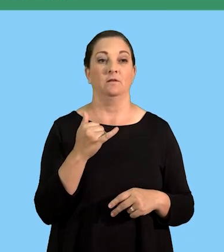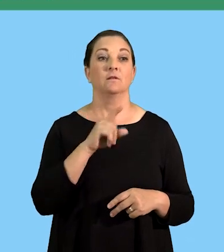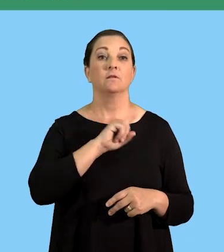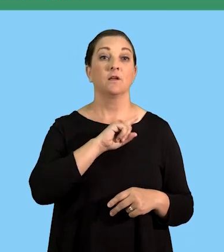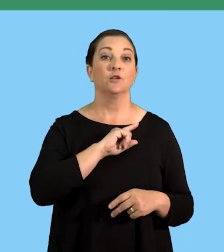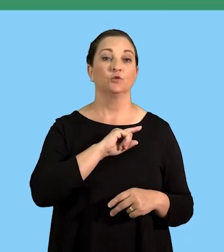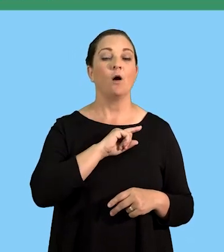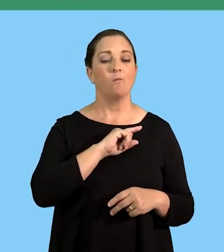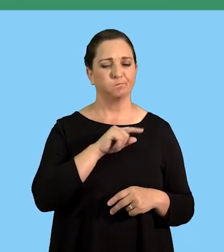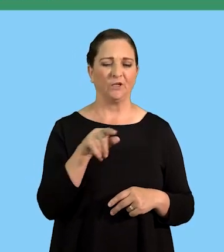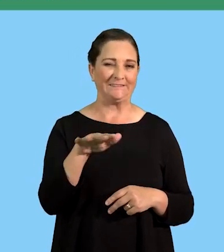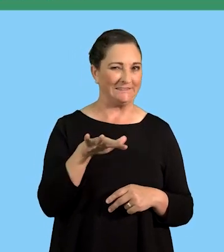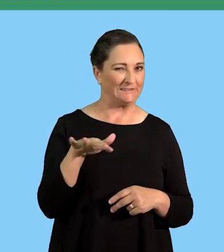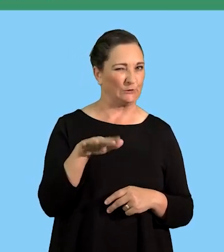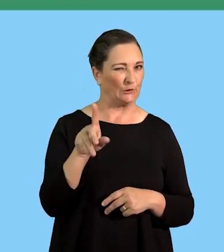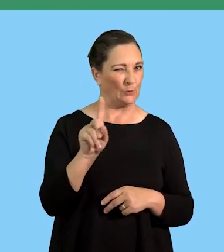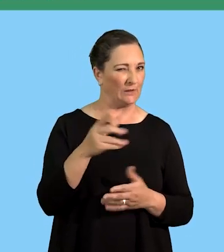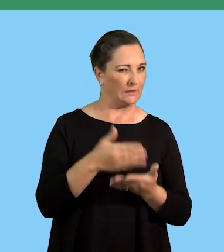using situational